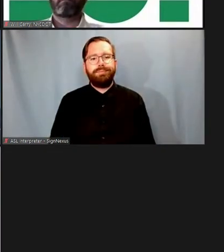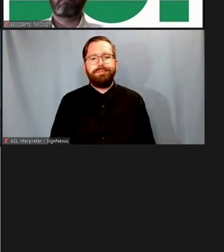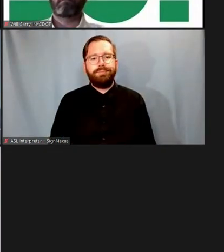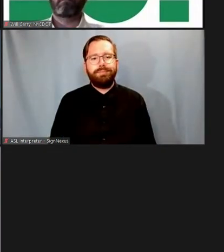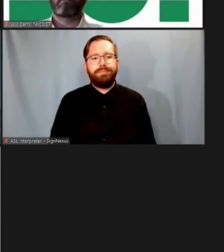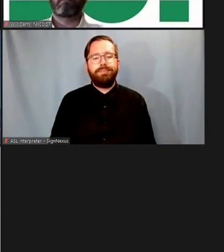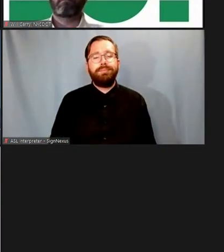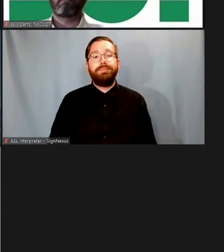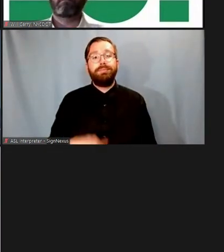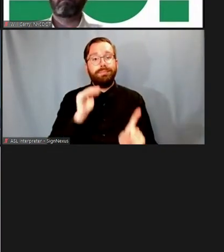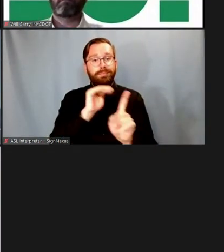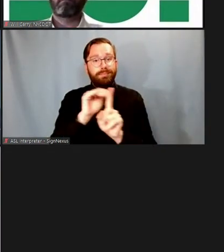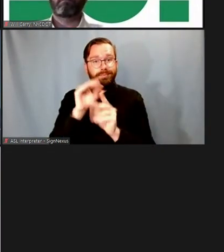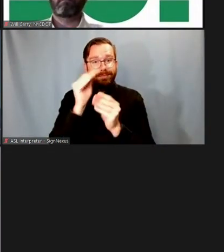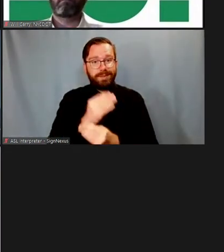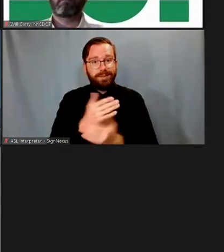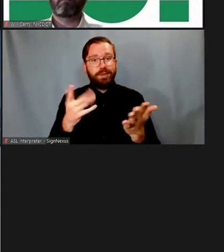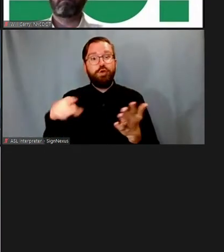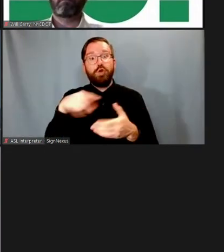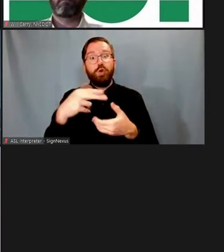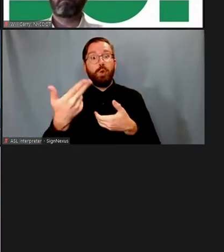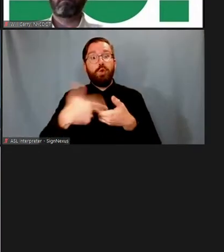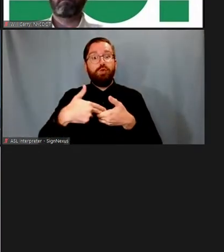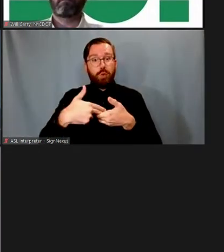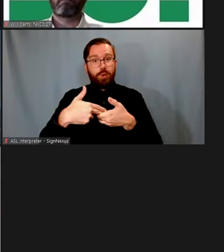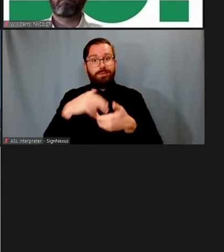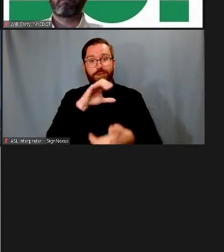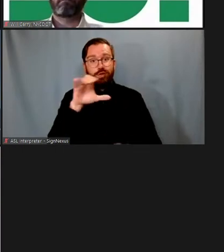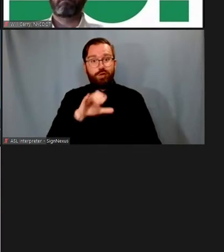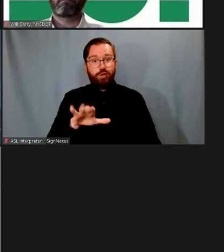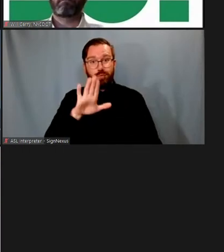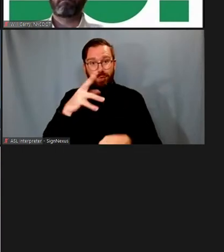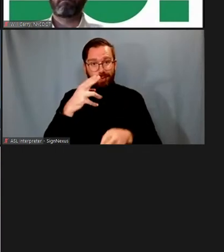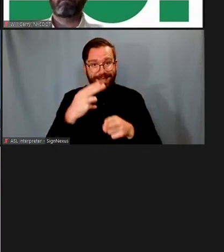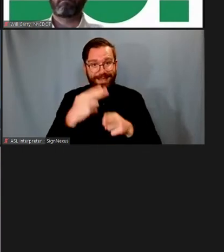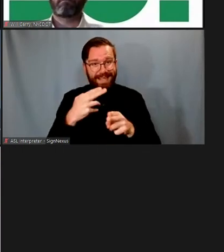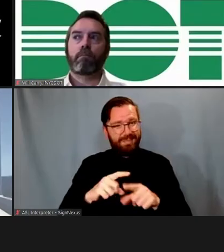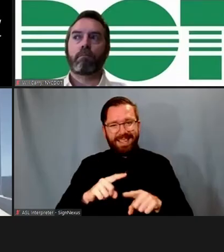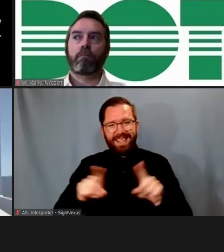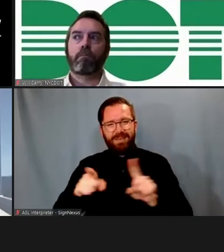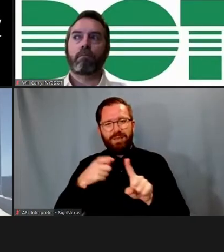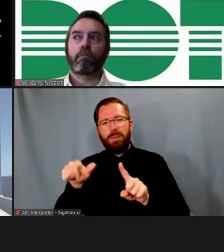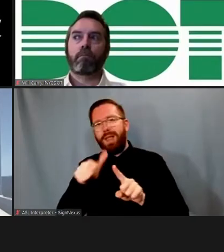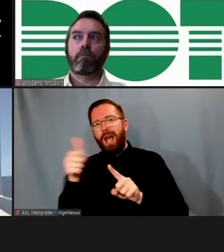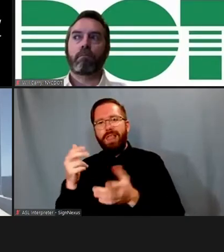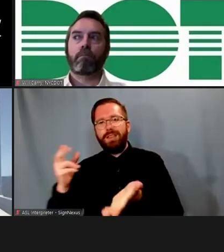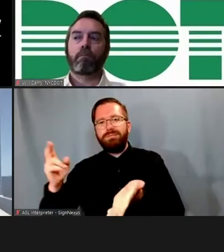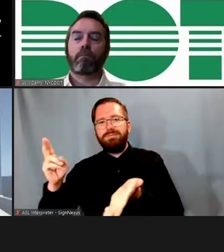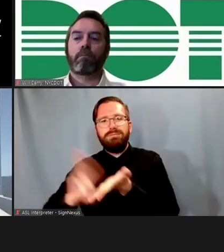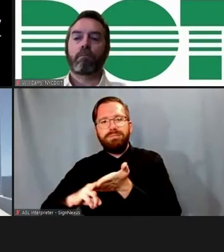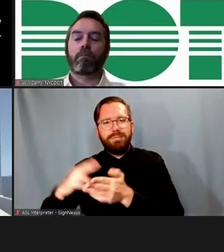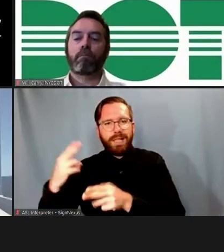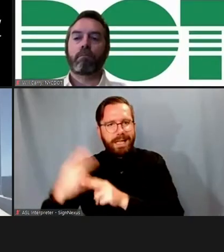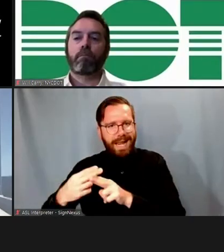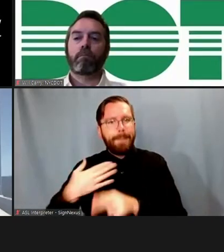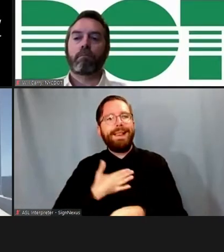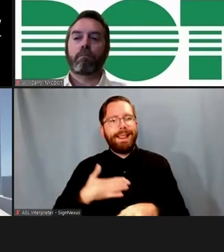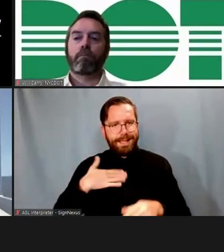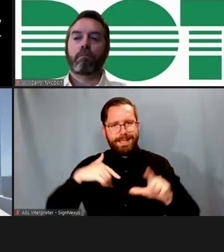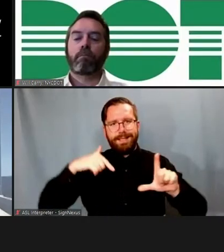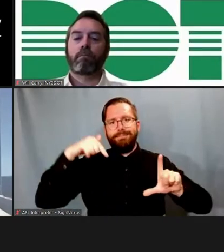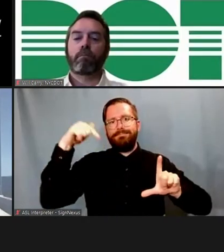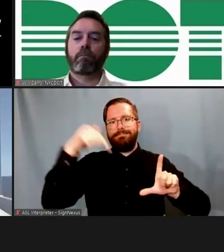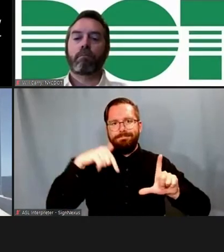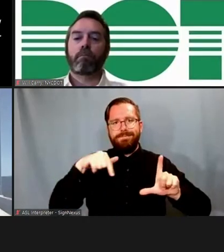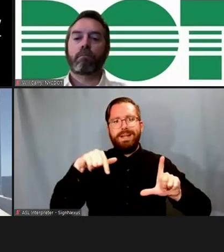a reminder if you have joined the zoom under a name that is different from the one you used when you signed up to speak or if you did